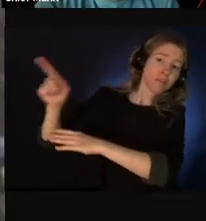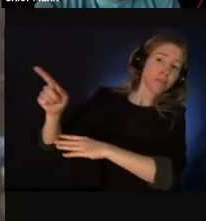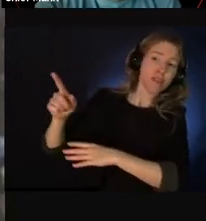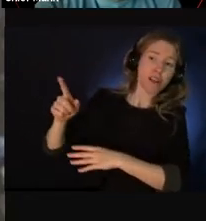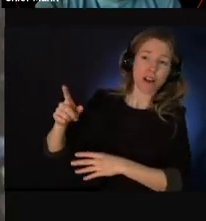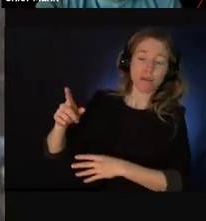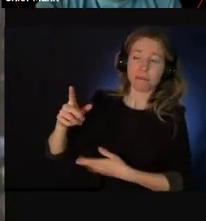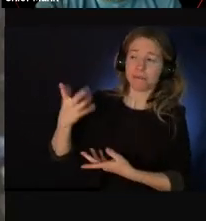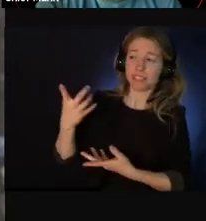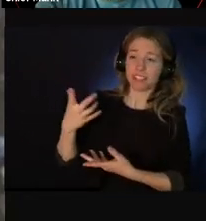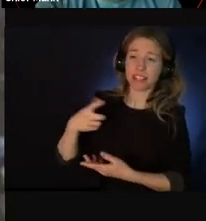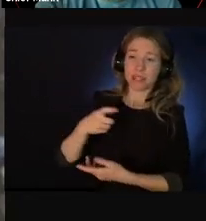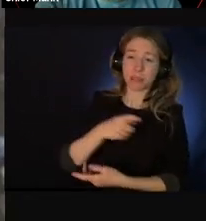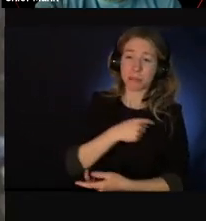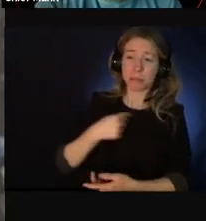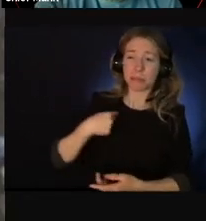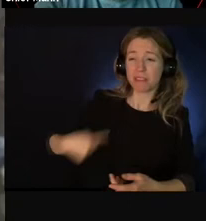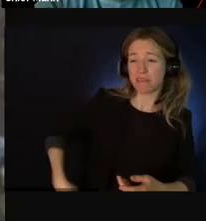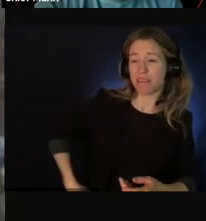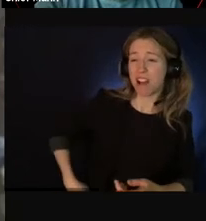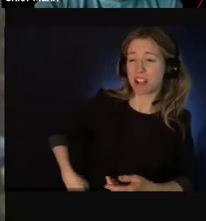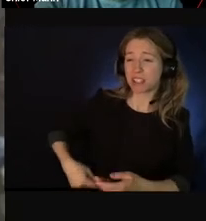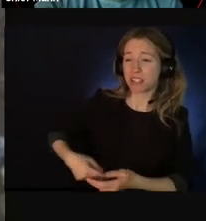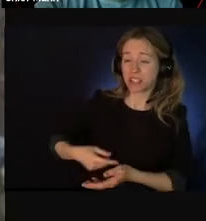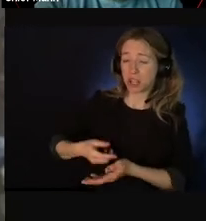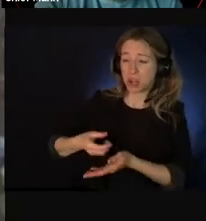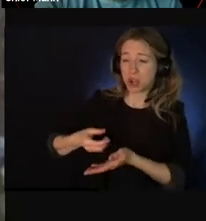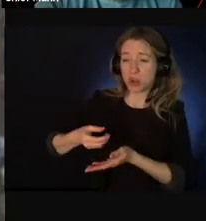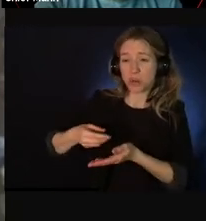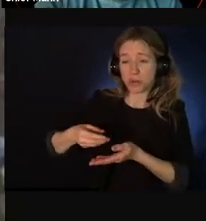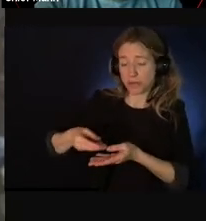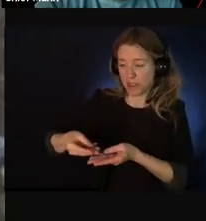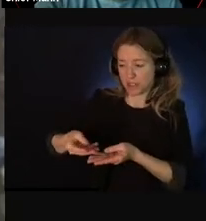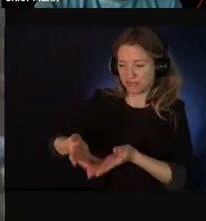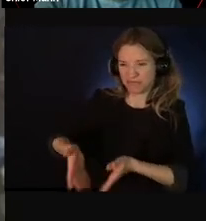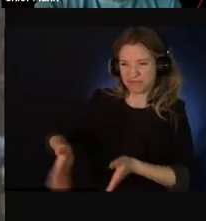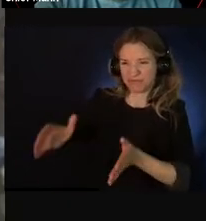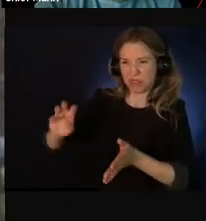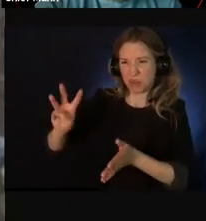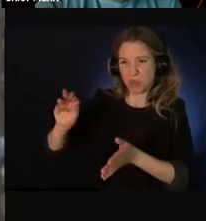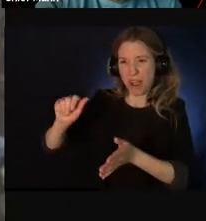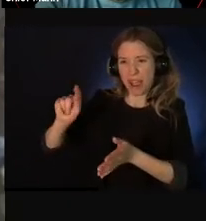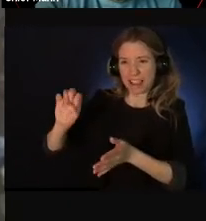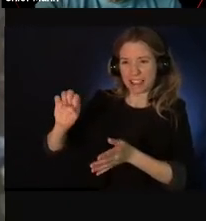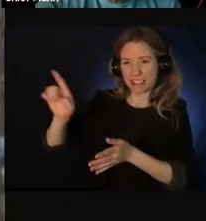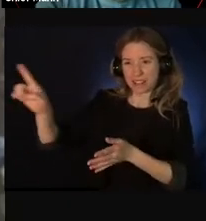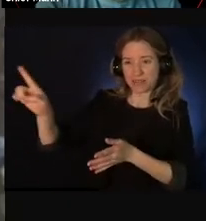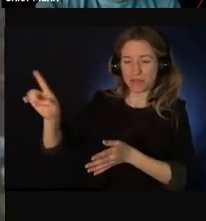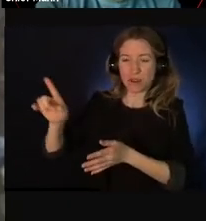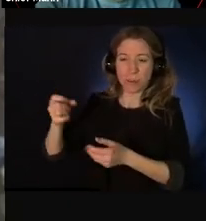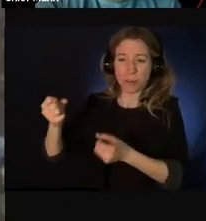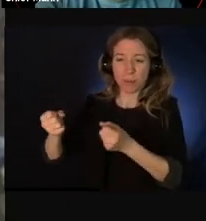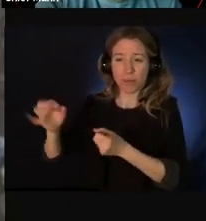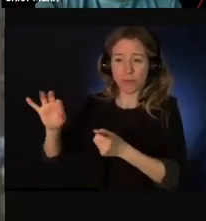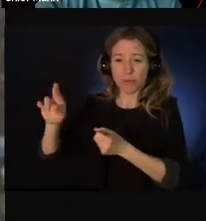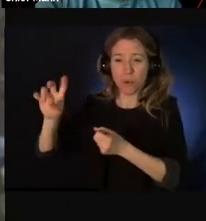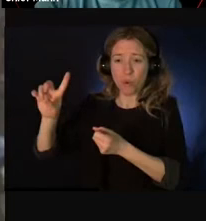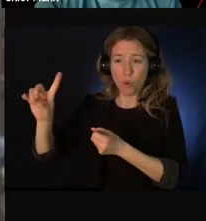Corporation was dumped. Both of my aunties in this picture have since passed.